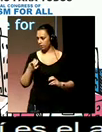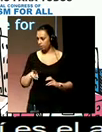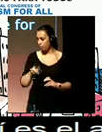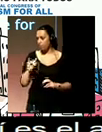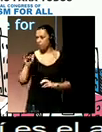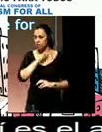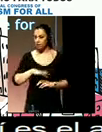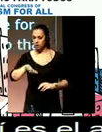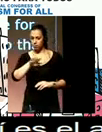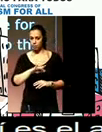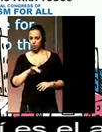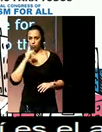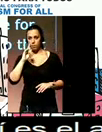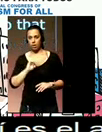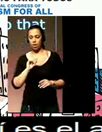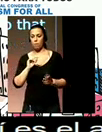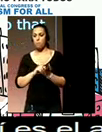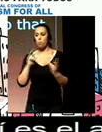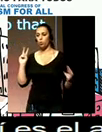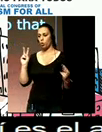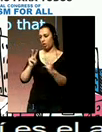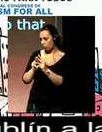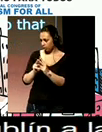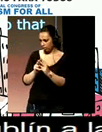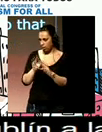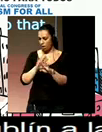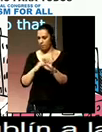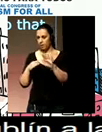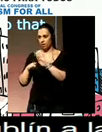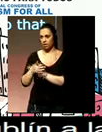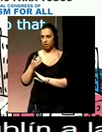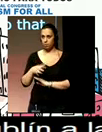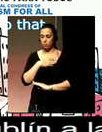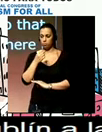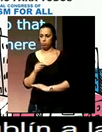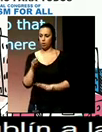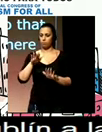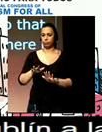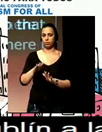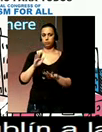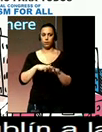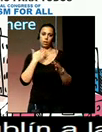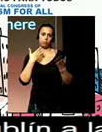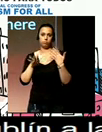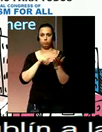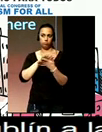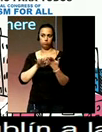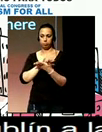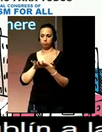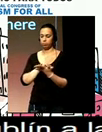an access route. And then there are also very many ways of dealing with